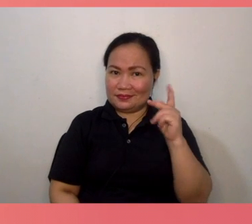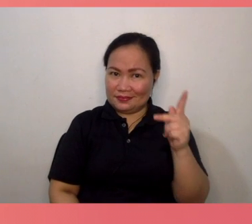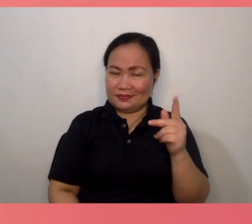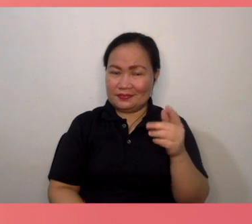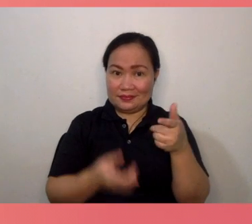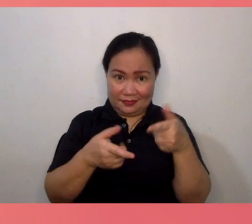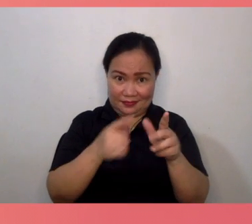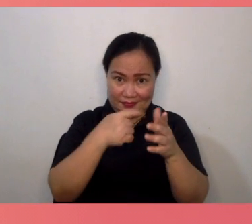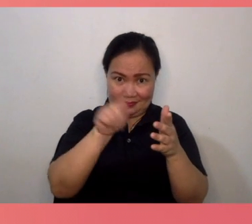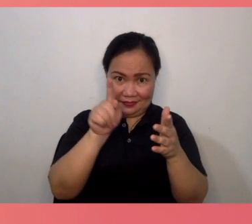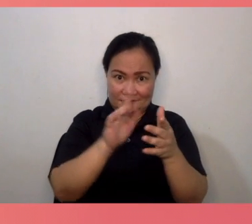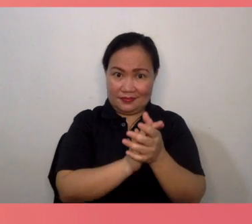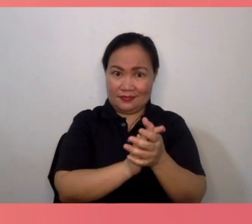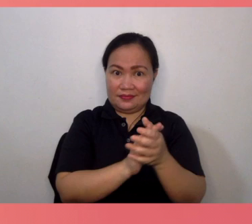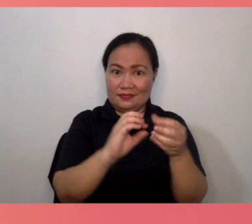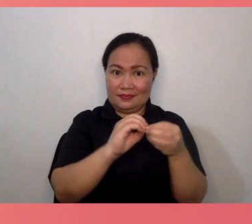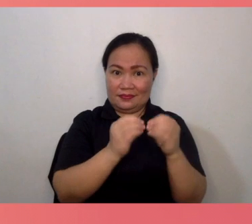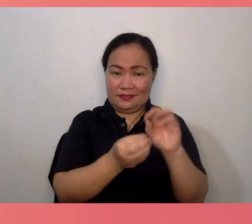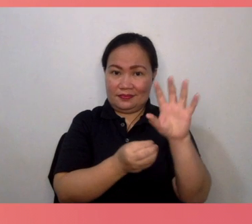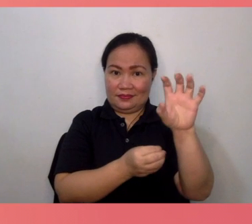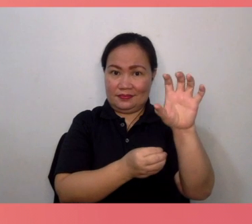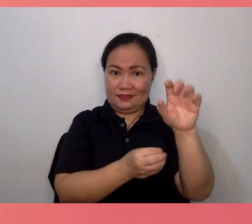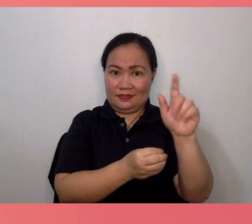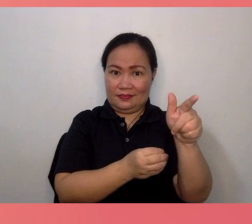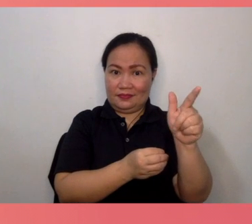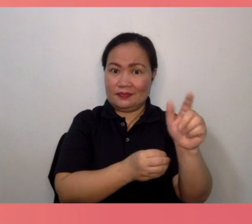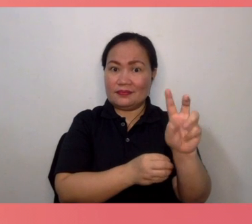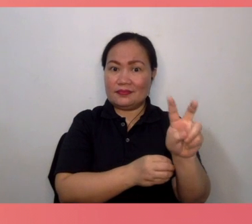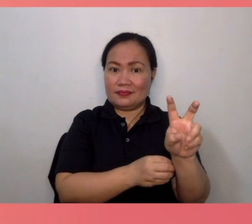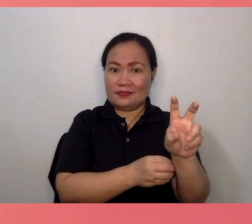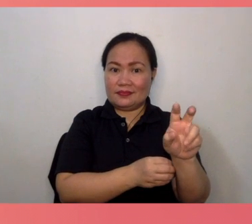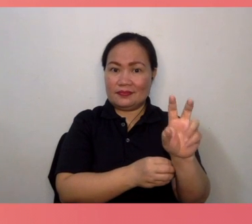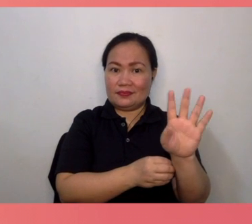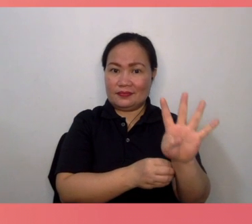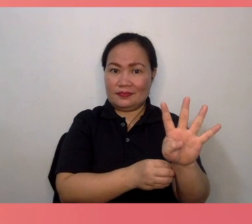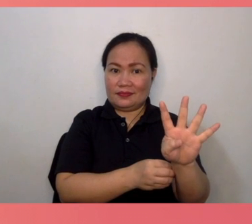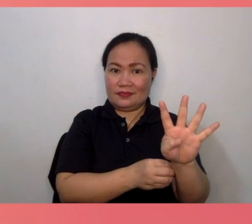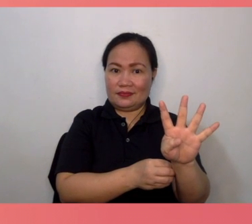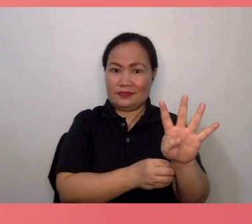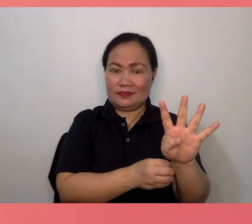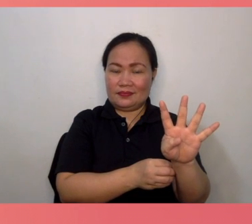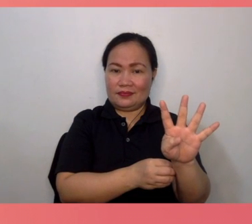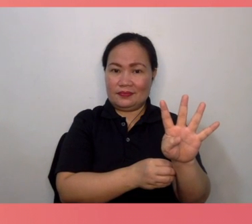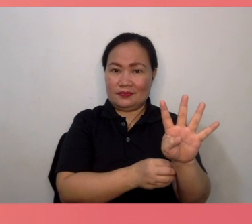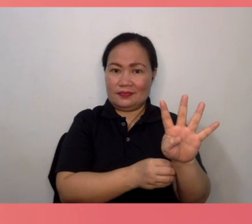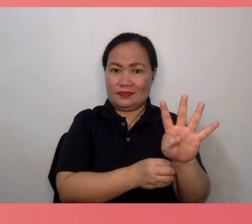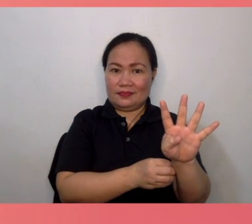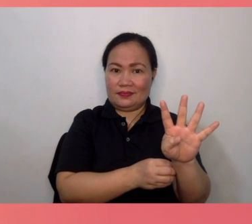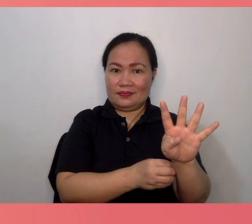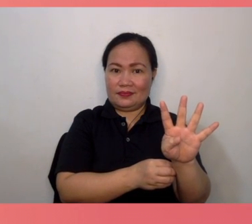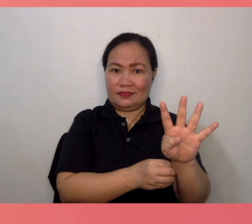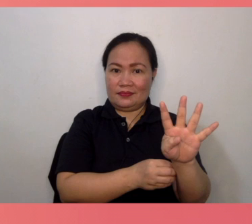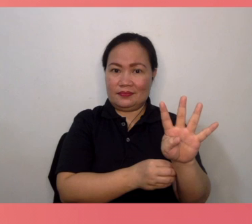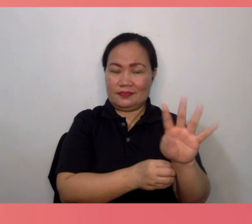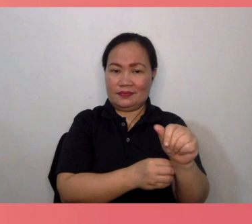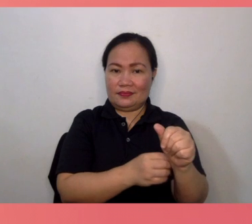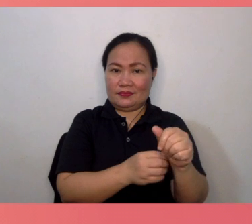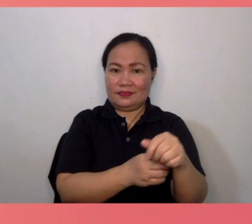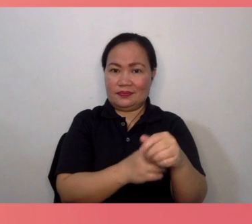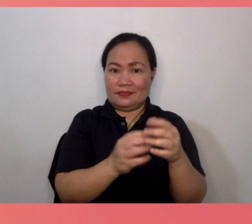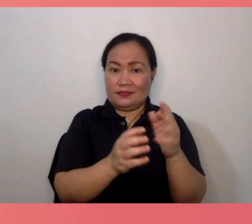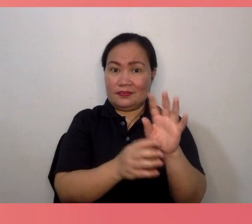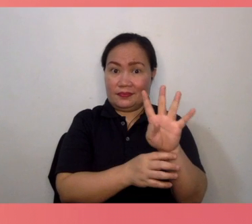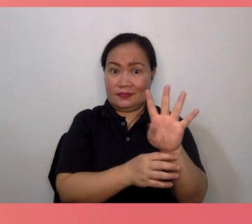Okay, so let us check. So, we have 15, 20, 12, DE is 4. The perimeter of